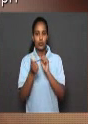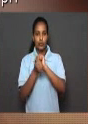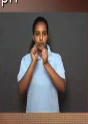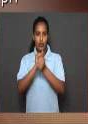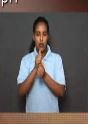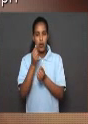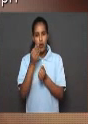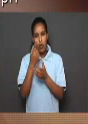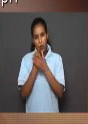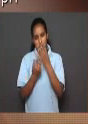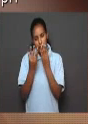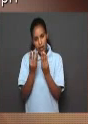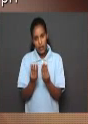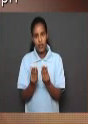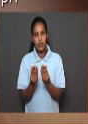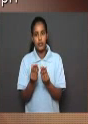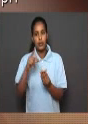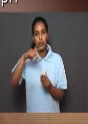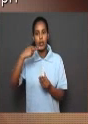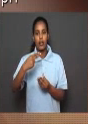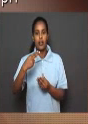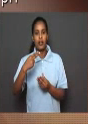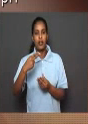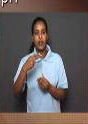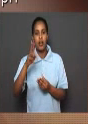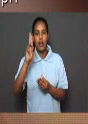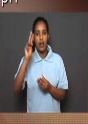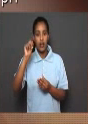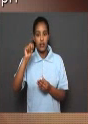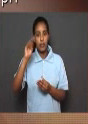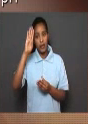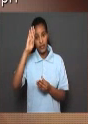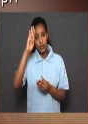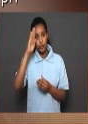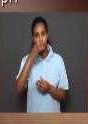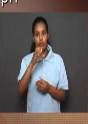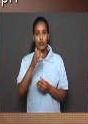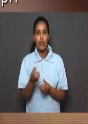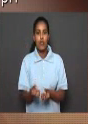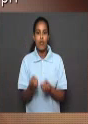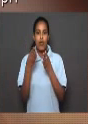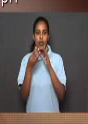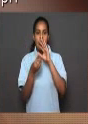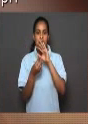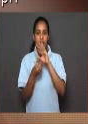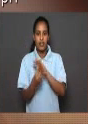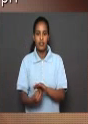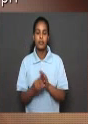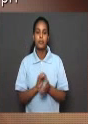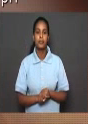only slightly, whereas the pH of the unbuffered solution will be more affected.